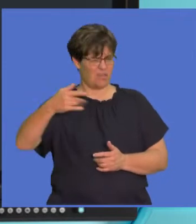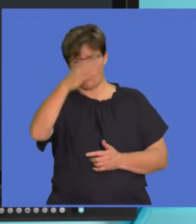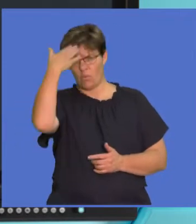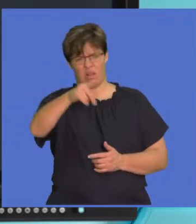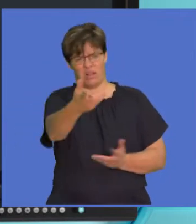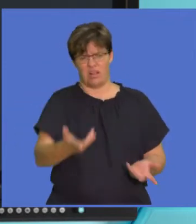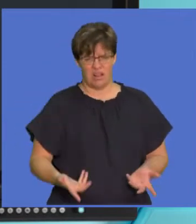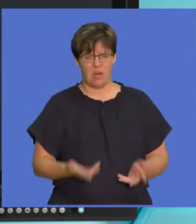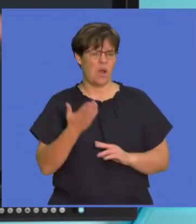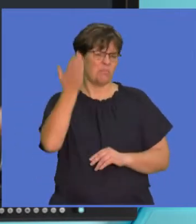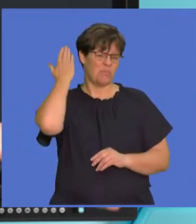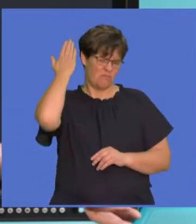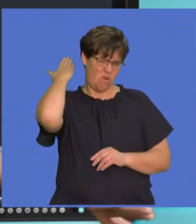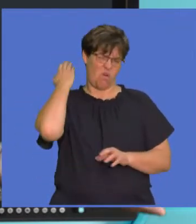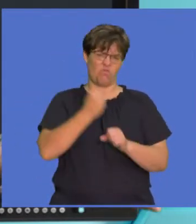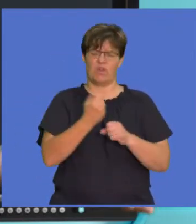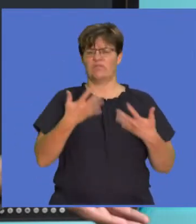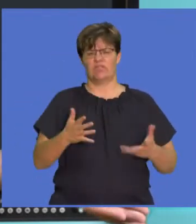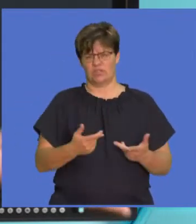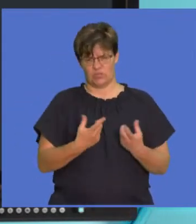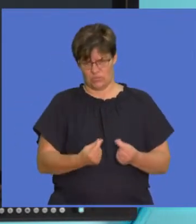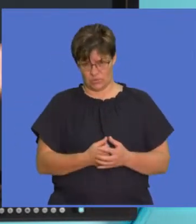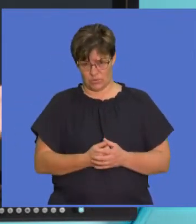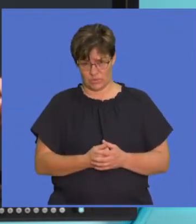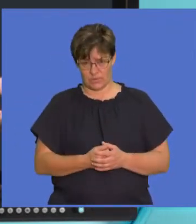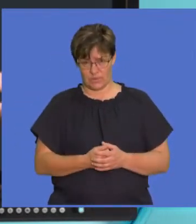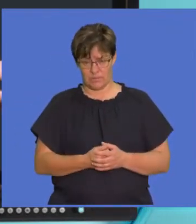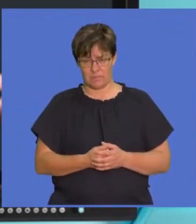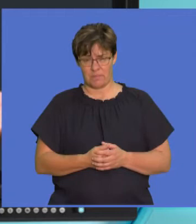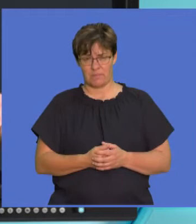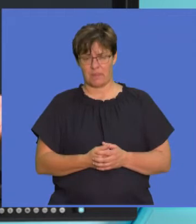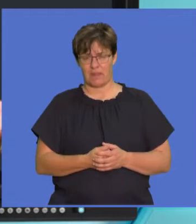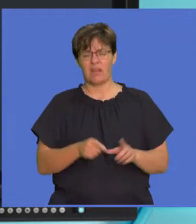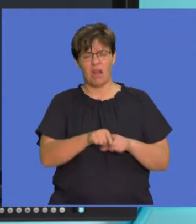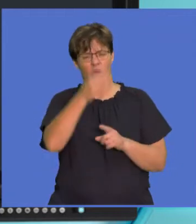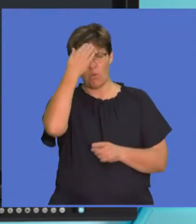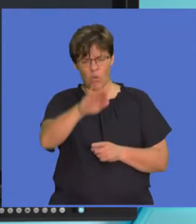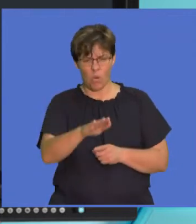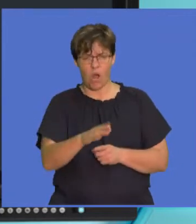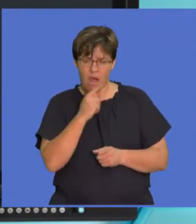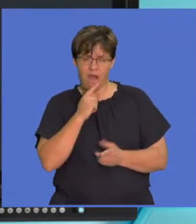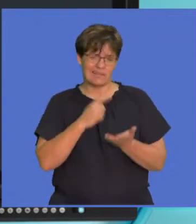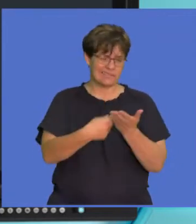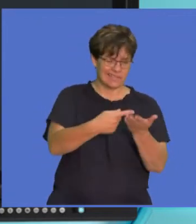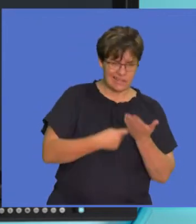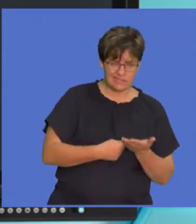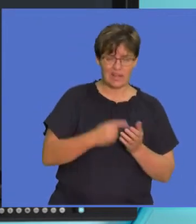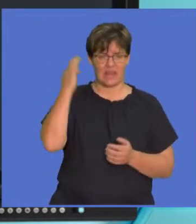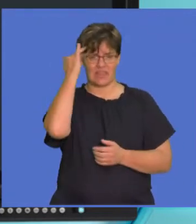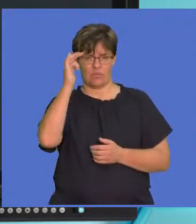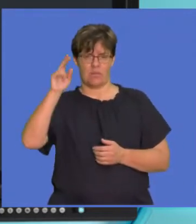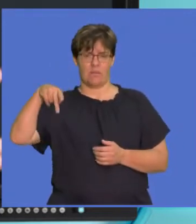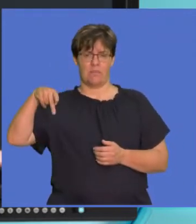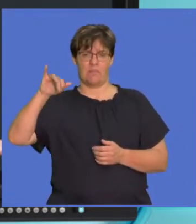are very familiar with it because we did it in earlier grades of our schooling career, and we know how to talk about